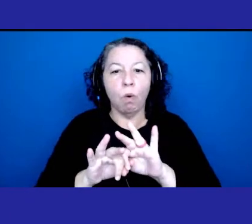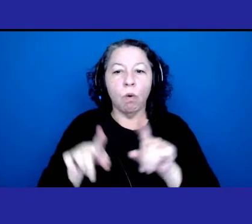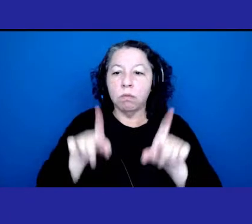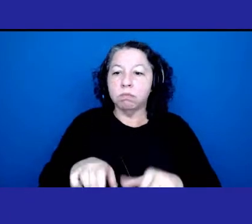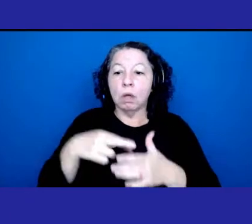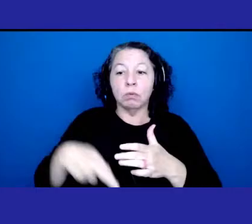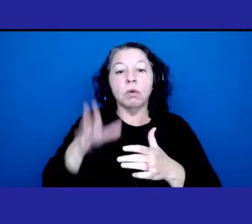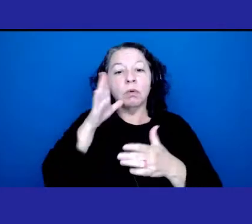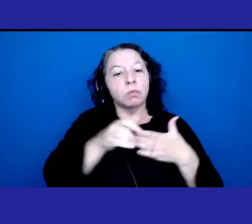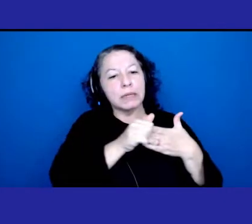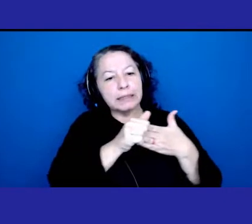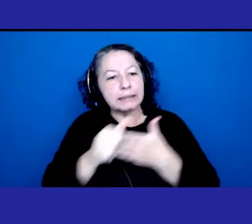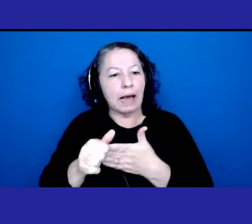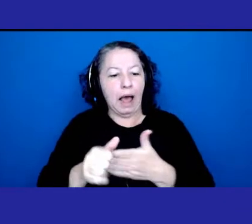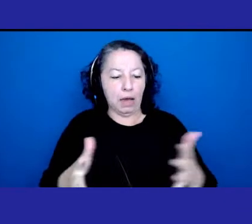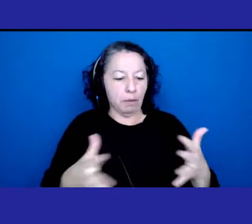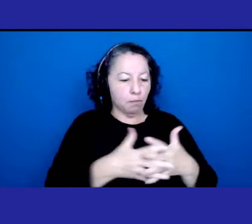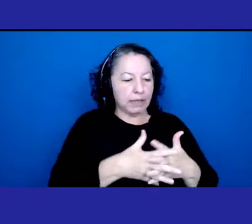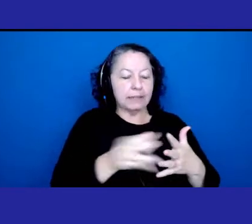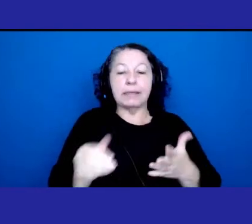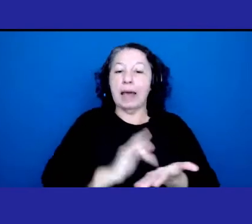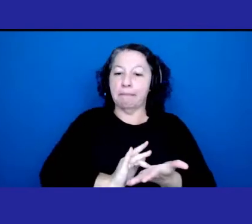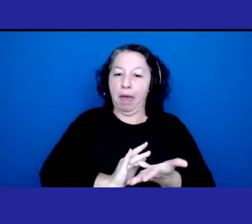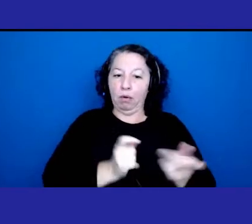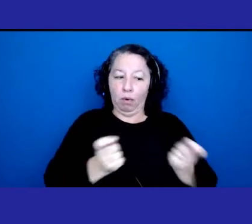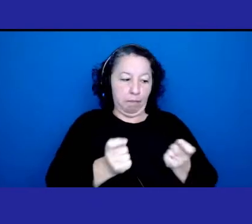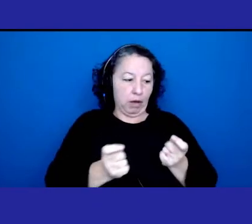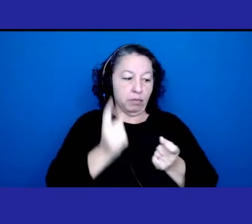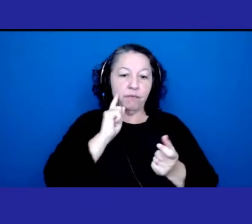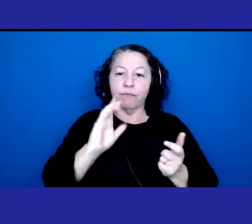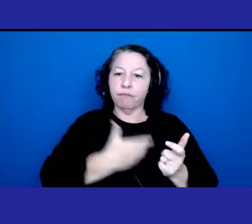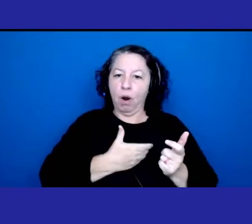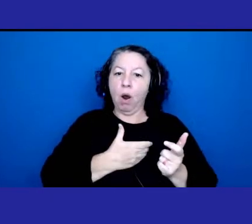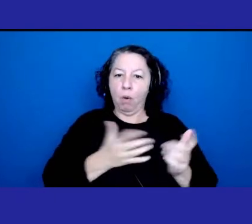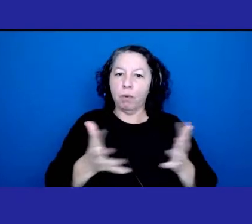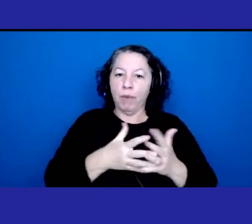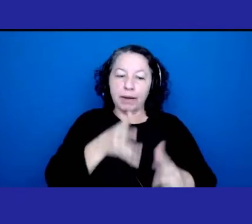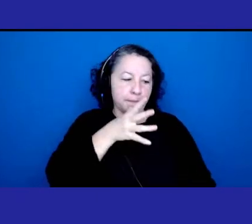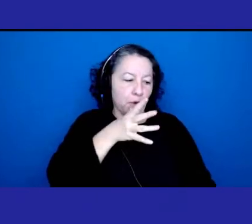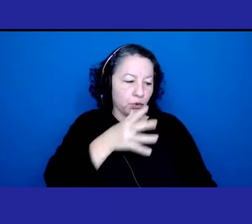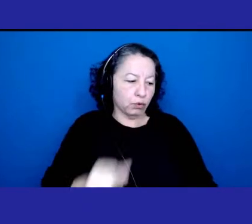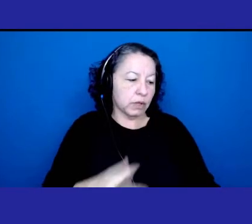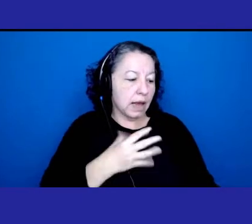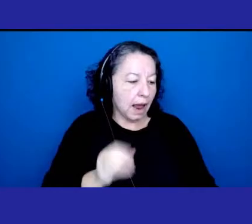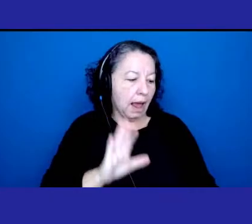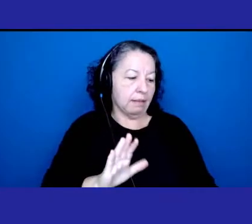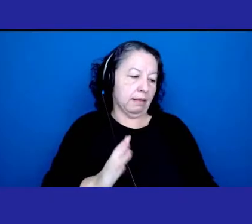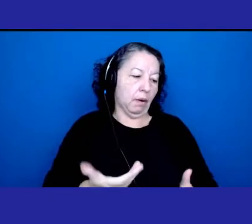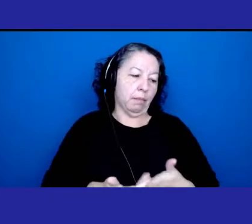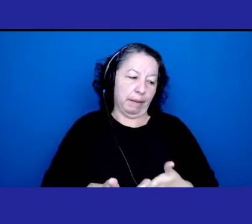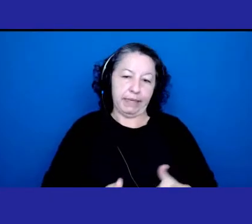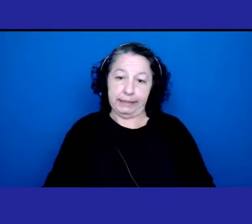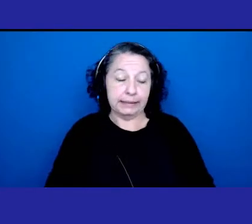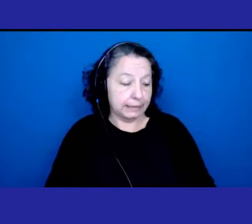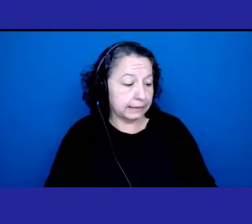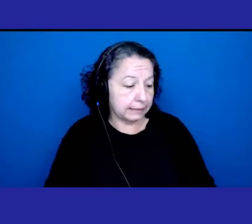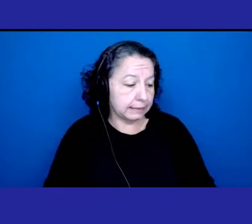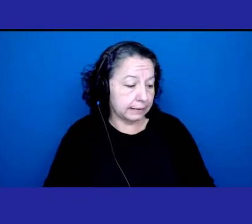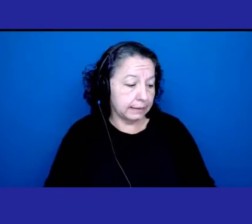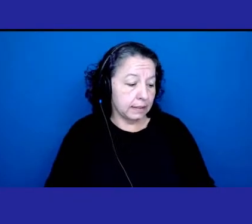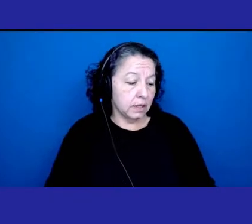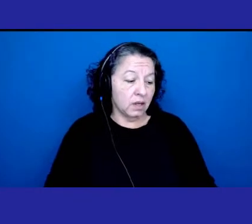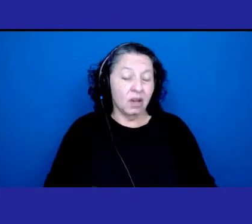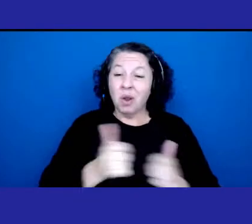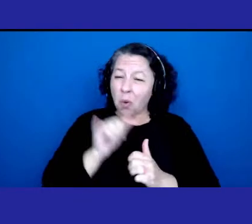the pregnancy and medical management of our pregnant mothers and their little babies. So, with this in mind,